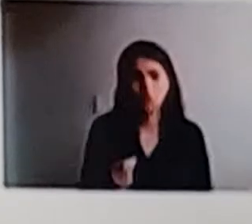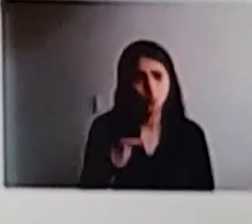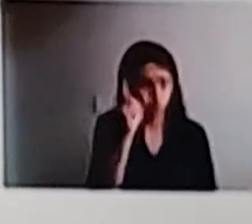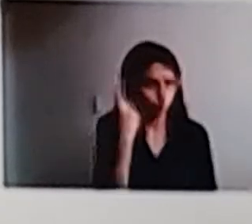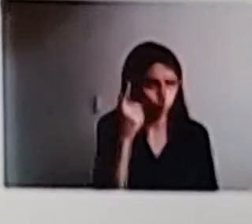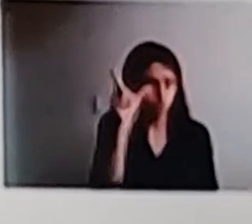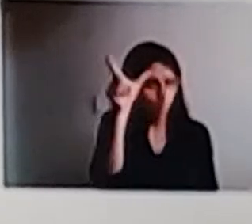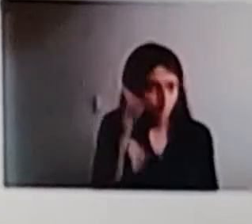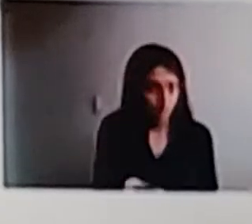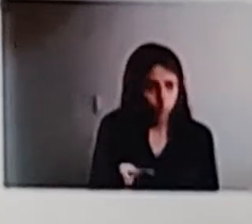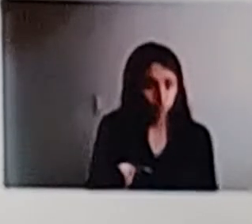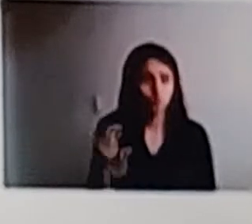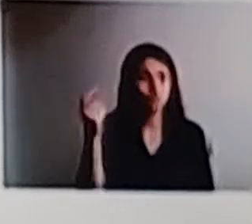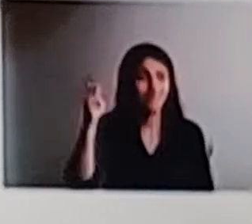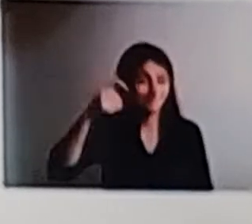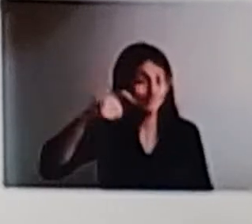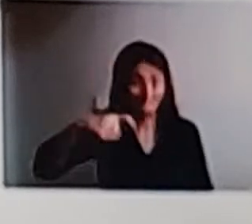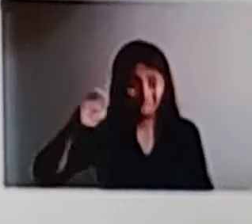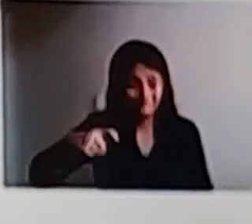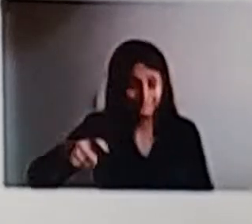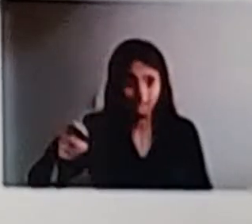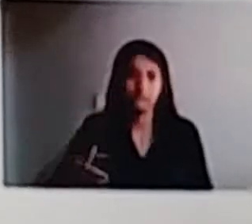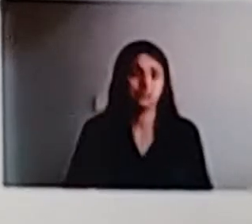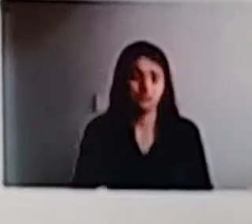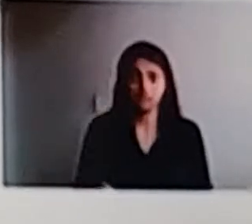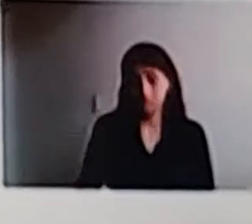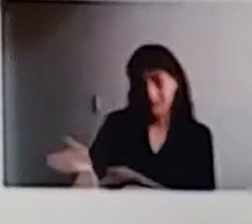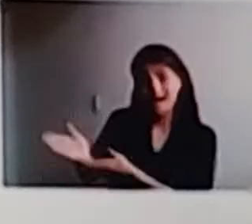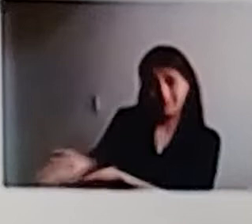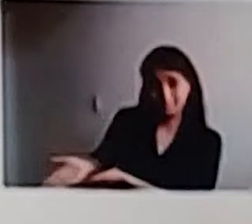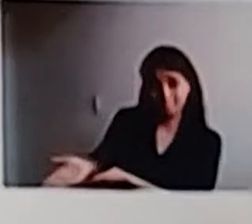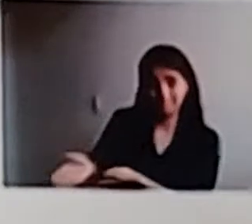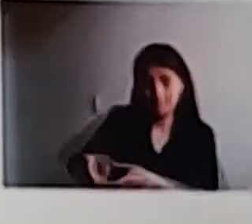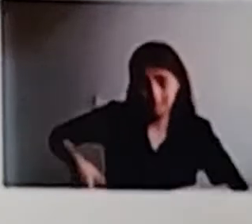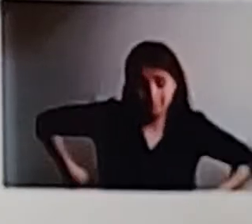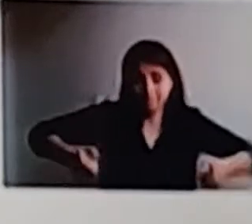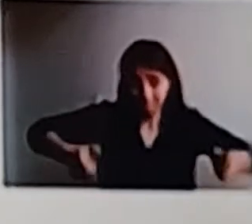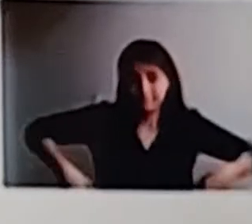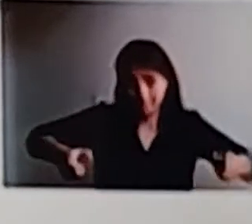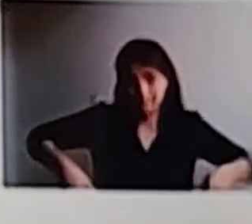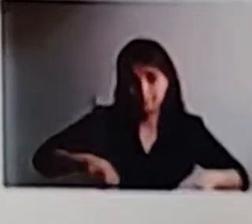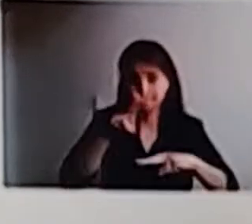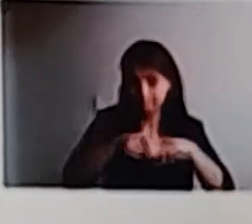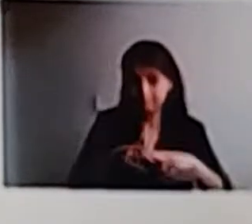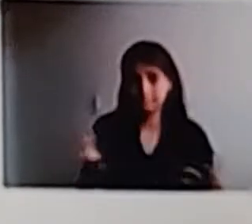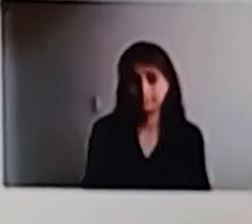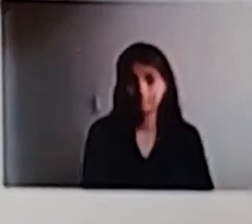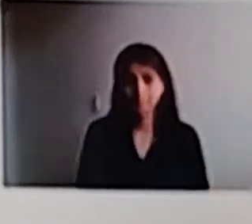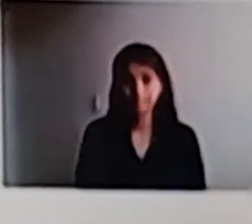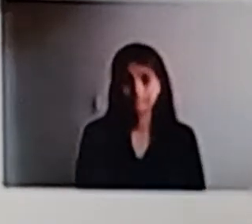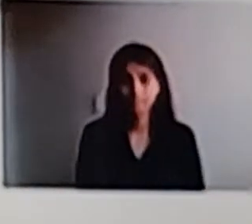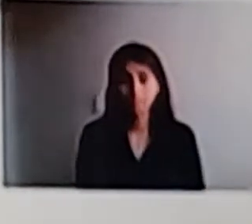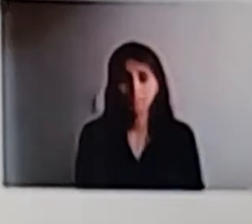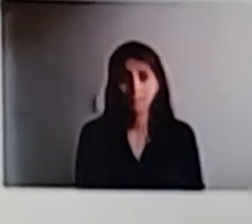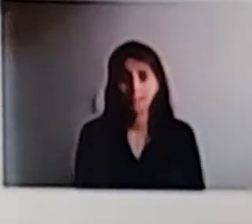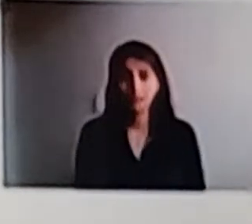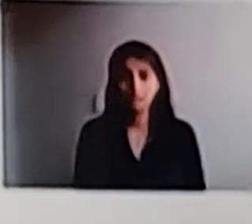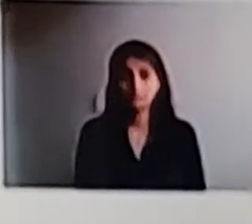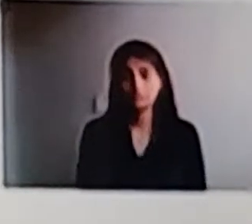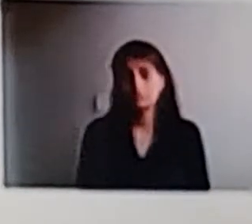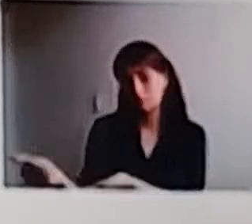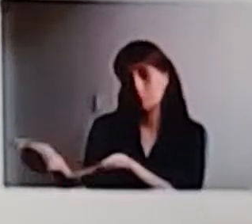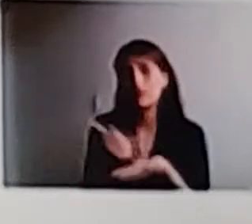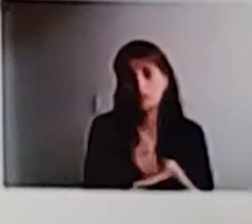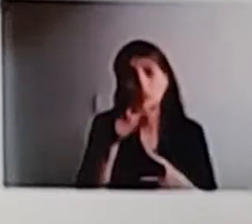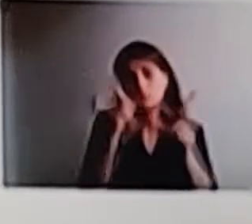or there is a wheelchair he can use if he's an old man, or something happened to fall down, or his wheelchair is